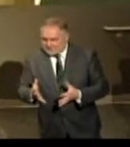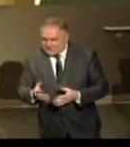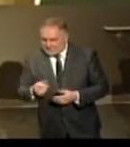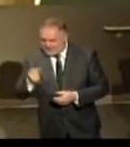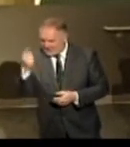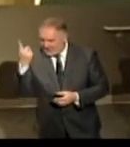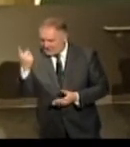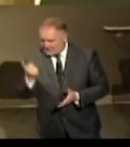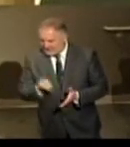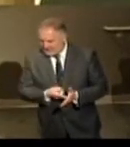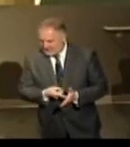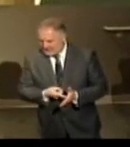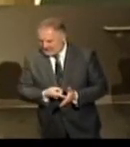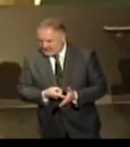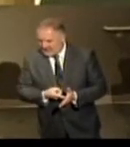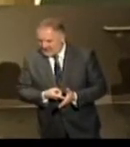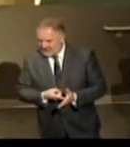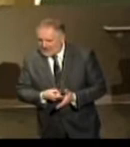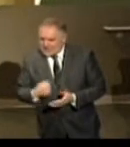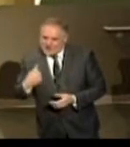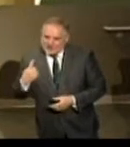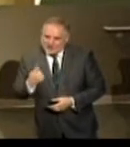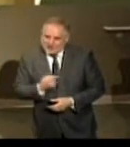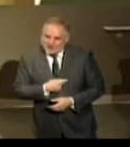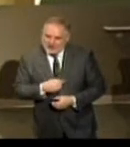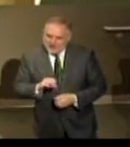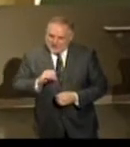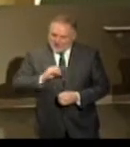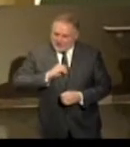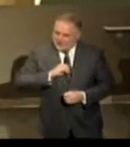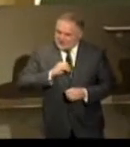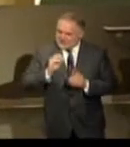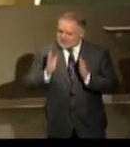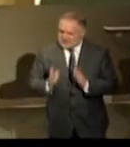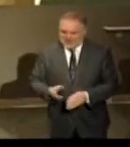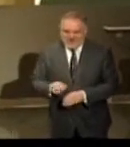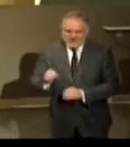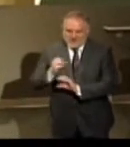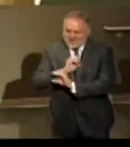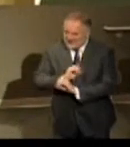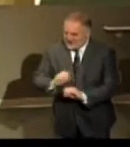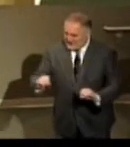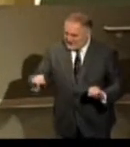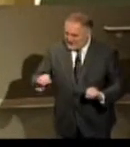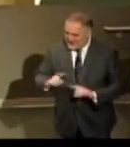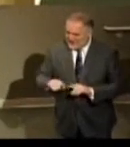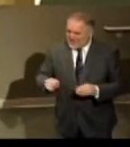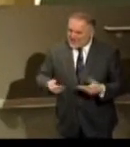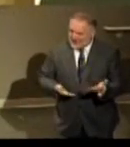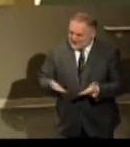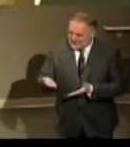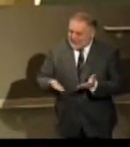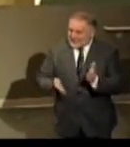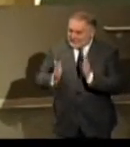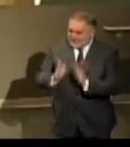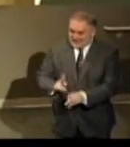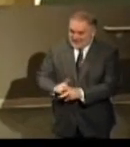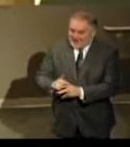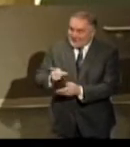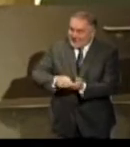to realize this, that we are owners of nothing, but we're stewards of what God's given us.